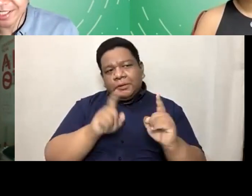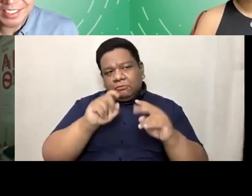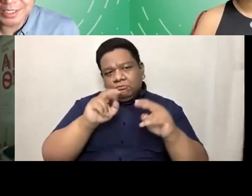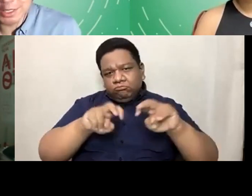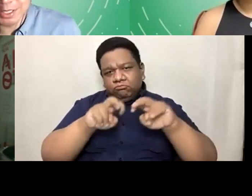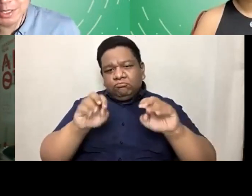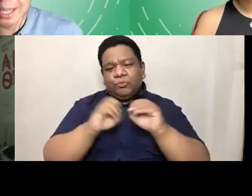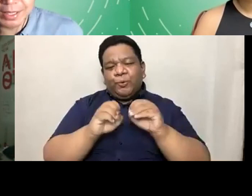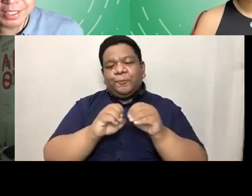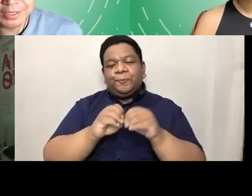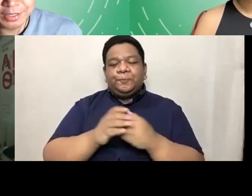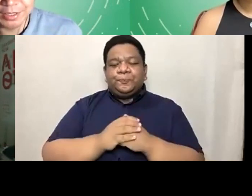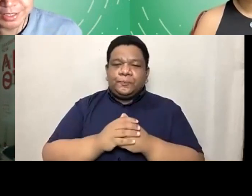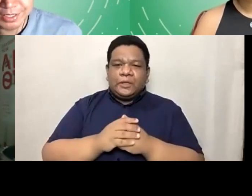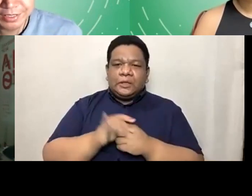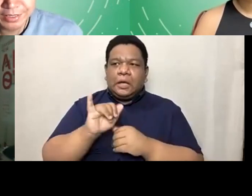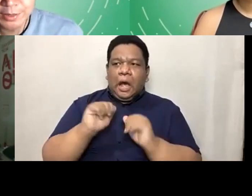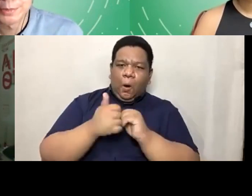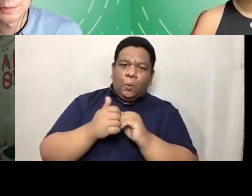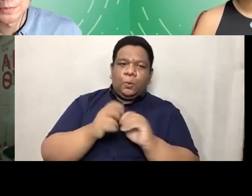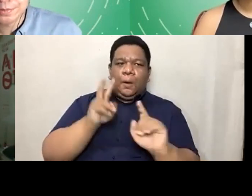And I think it's just responsible application of technology.